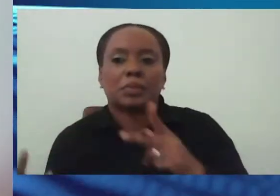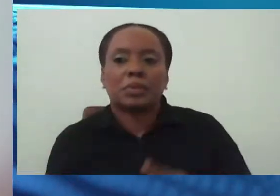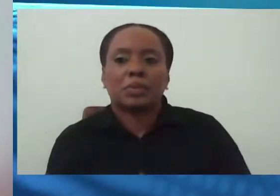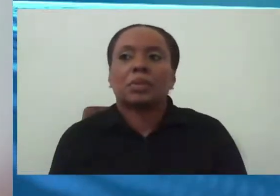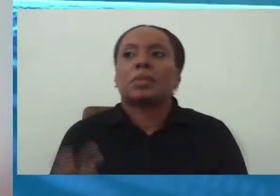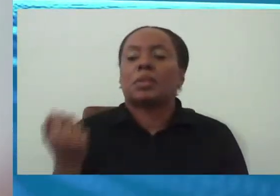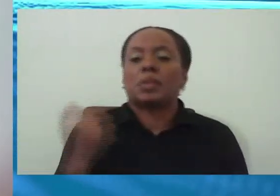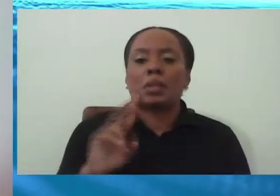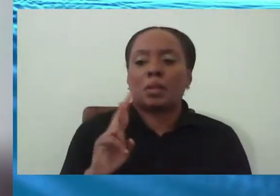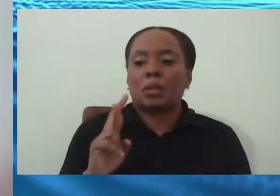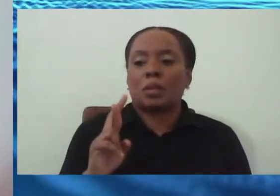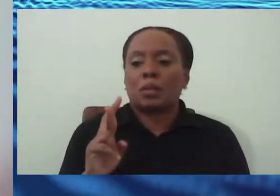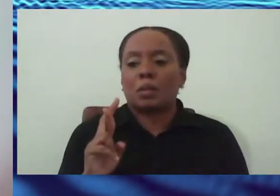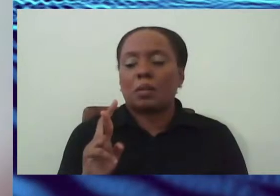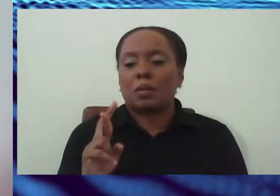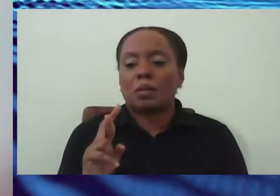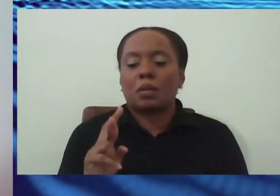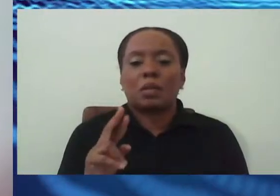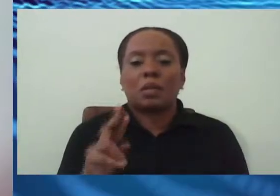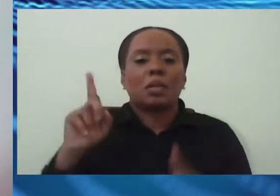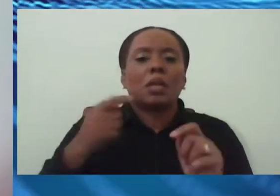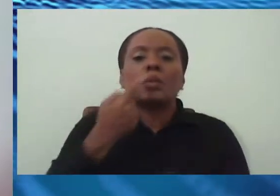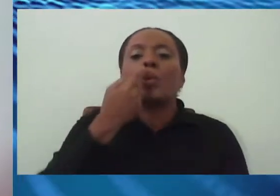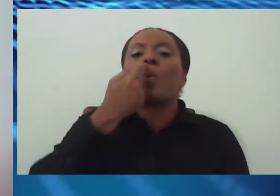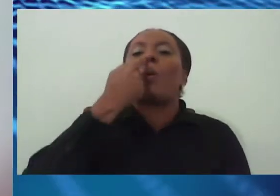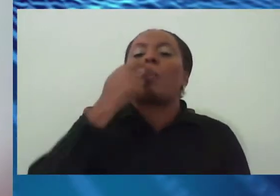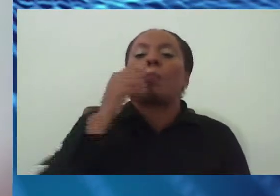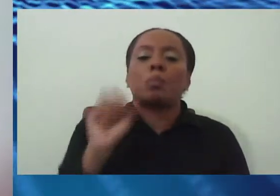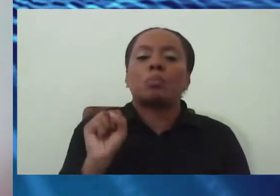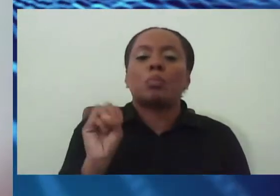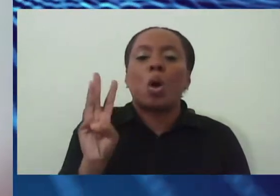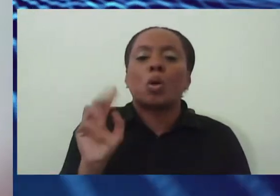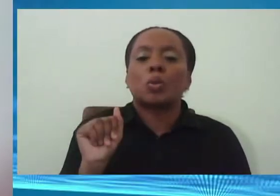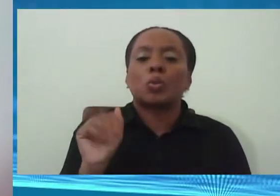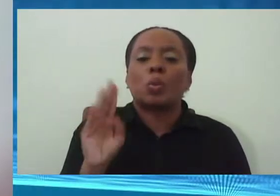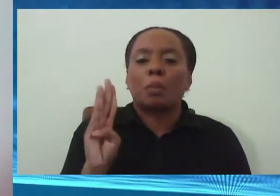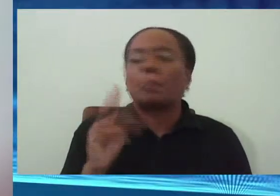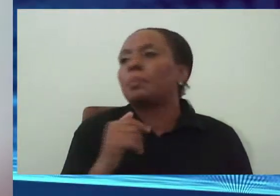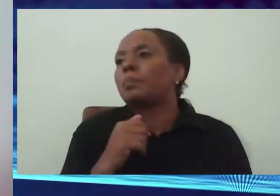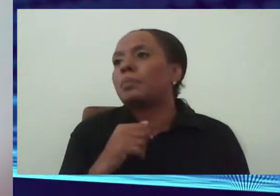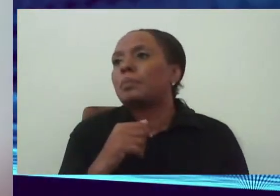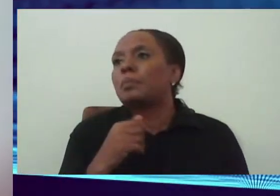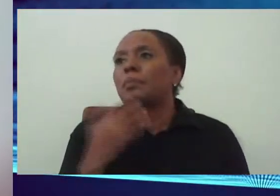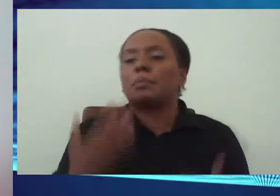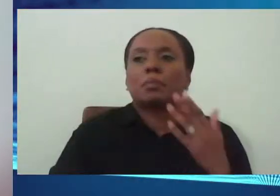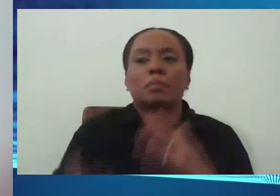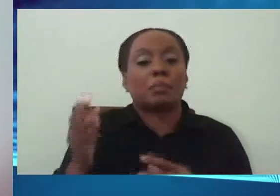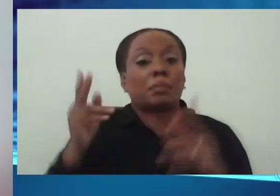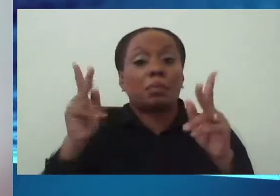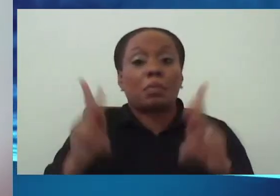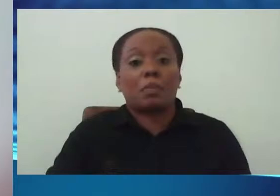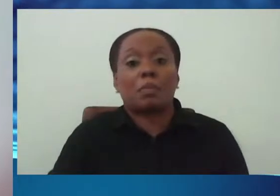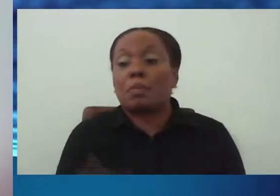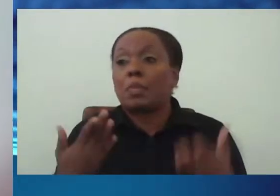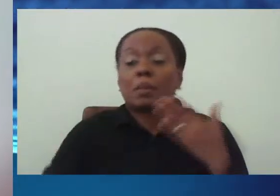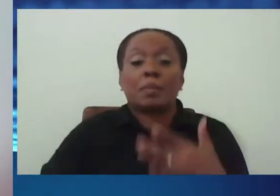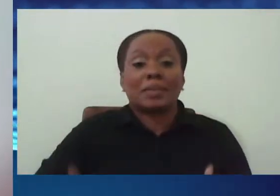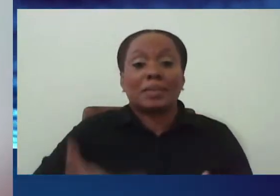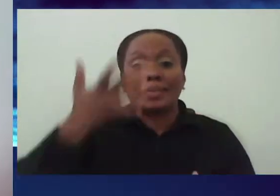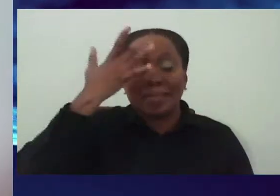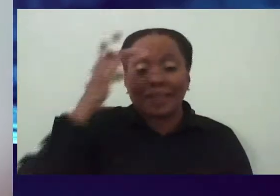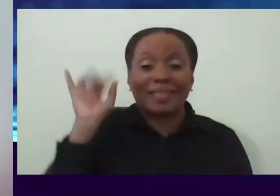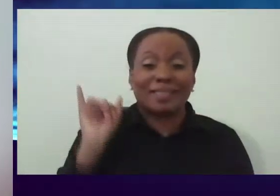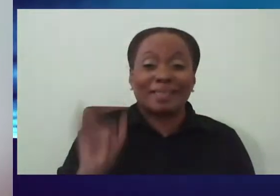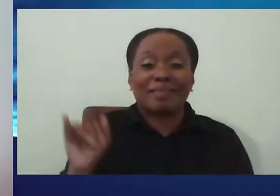a setting where they're doing swabbing of persons who may be ill, who may be likely to have COVID. In that setting,